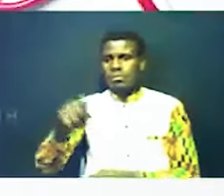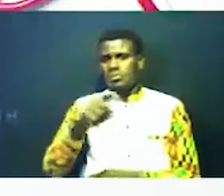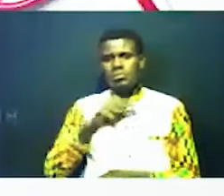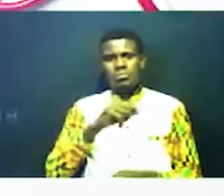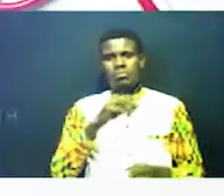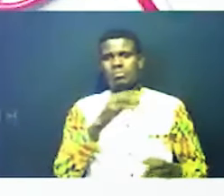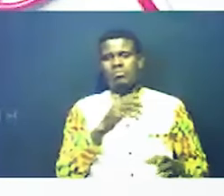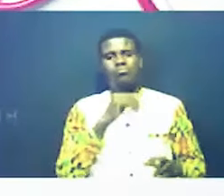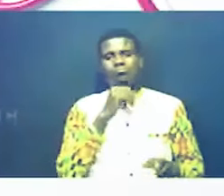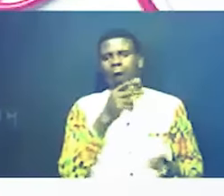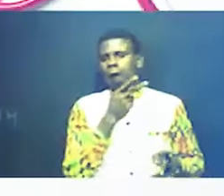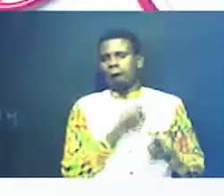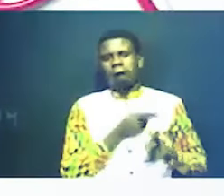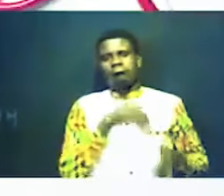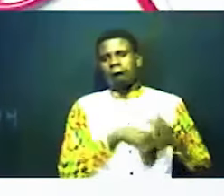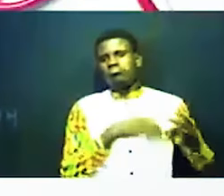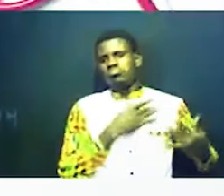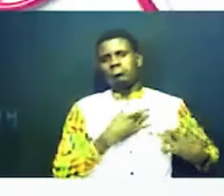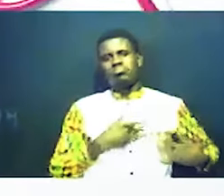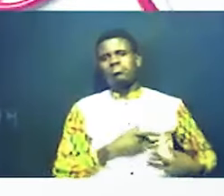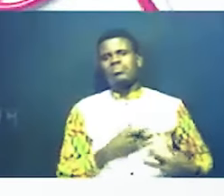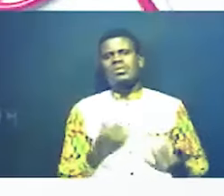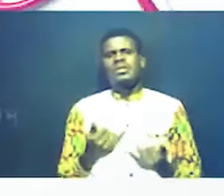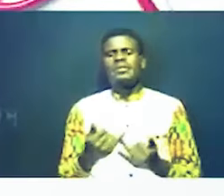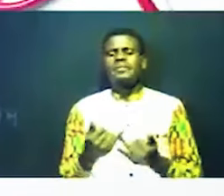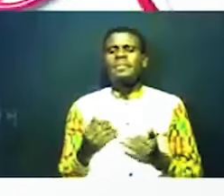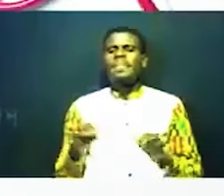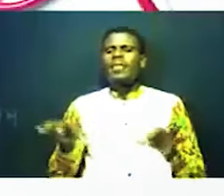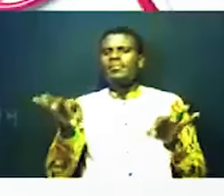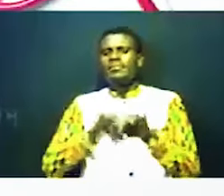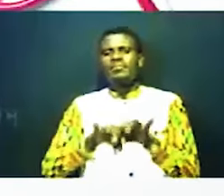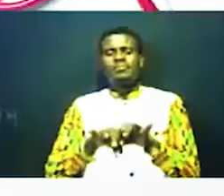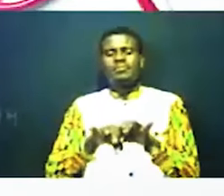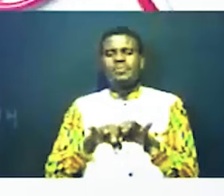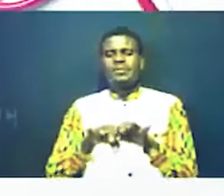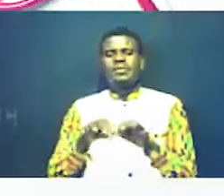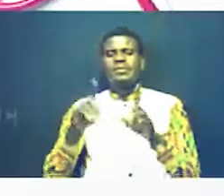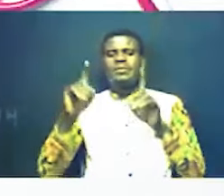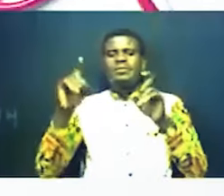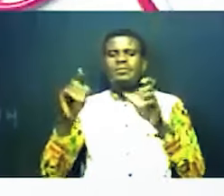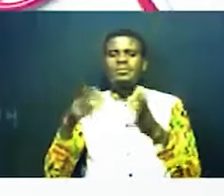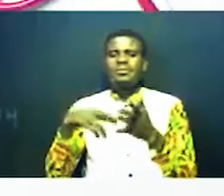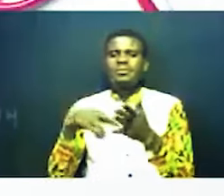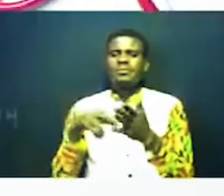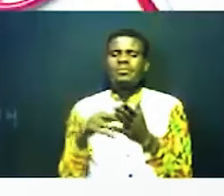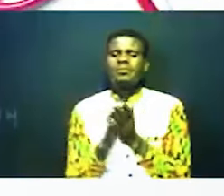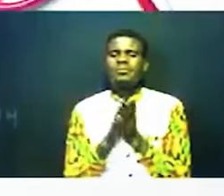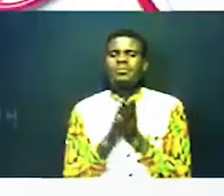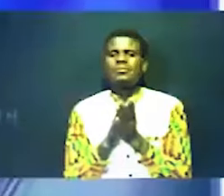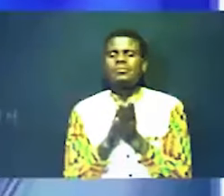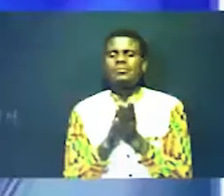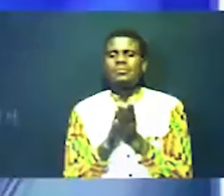And let me go to this very important test so far as bitterness is